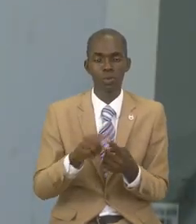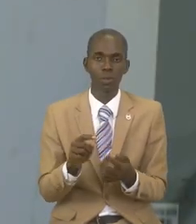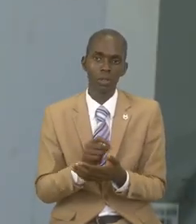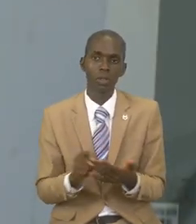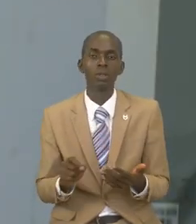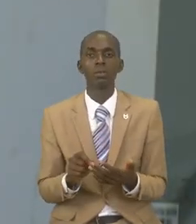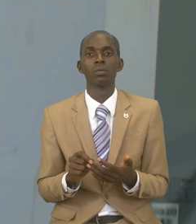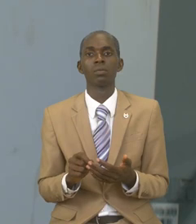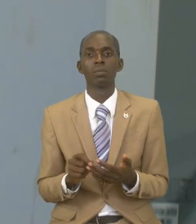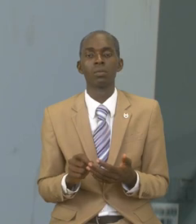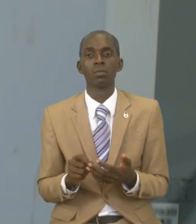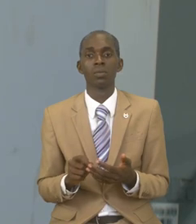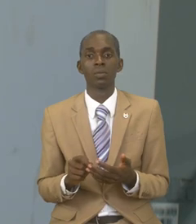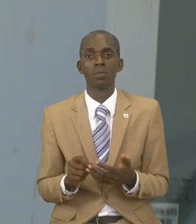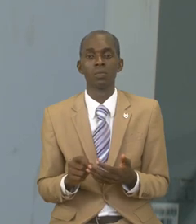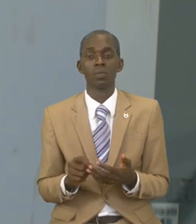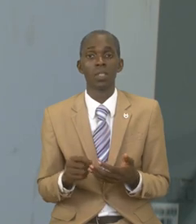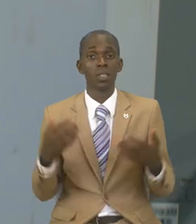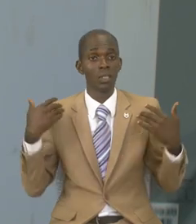Angels are rejoicing in heaven